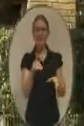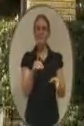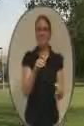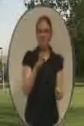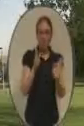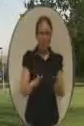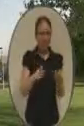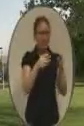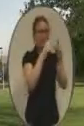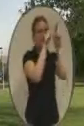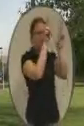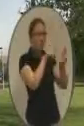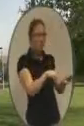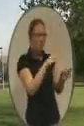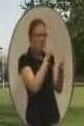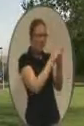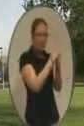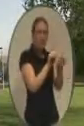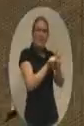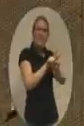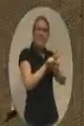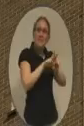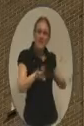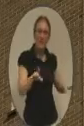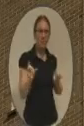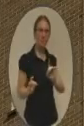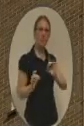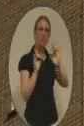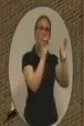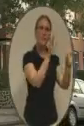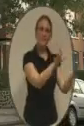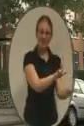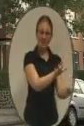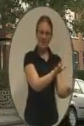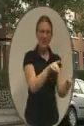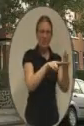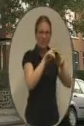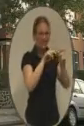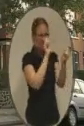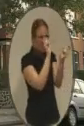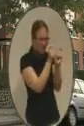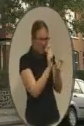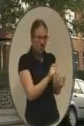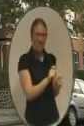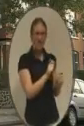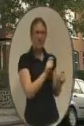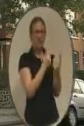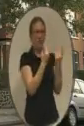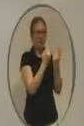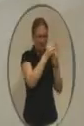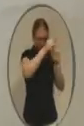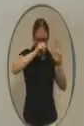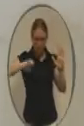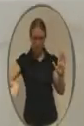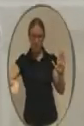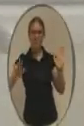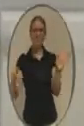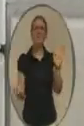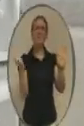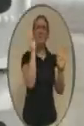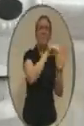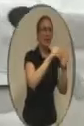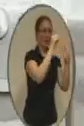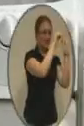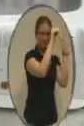any rubbish. You must leave the property in the state it was when you first moved in. So if you remove any fixtures and fittings during your time in the